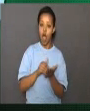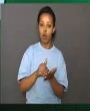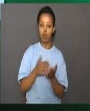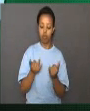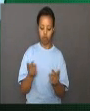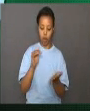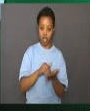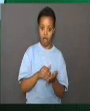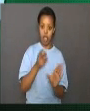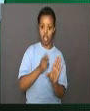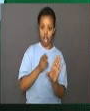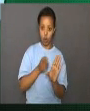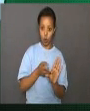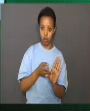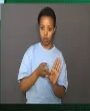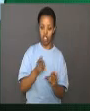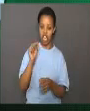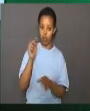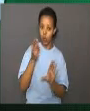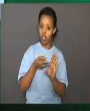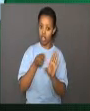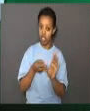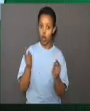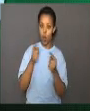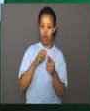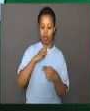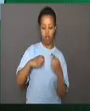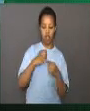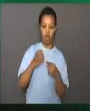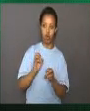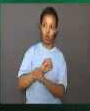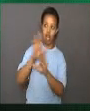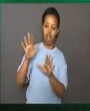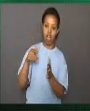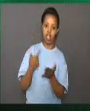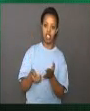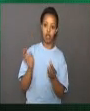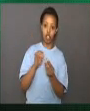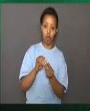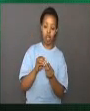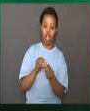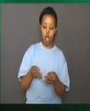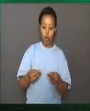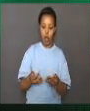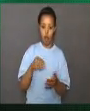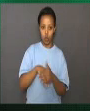air and reduces the amount of nitrogen in the soil. To